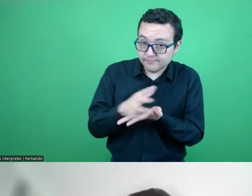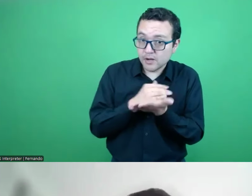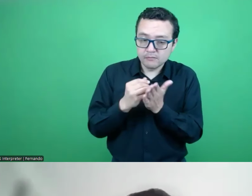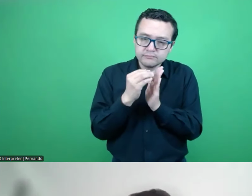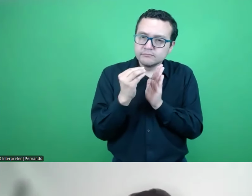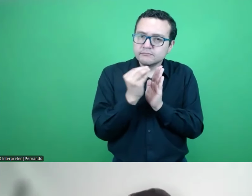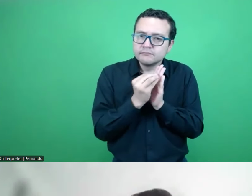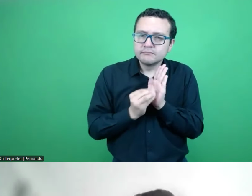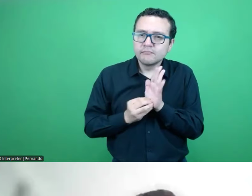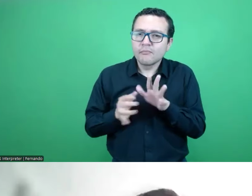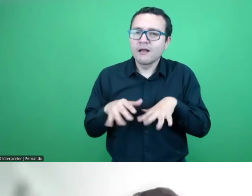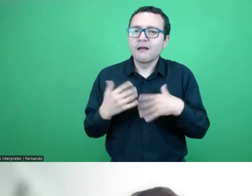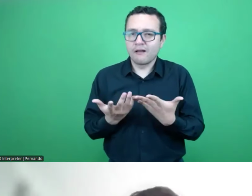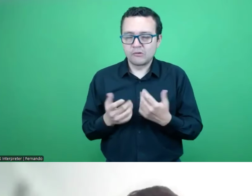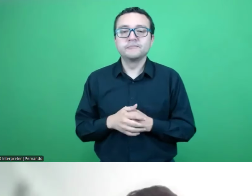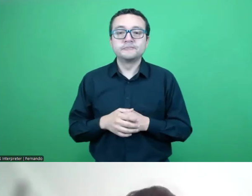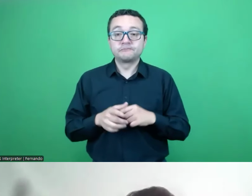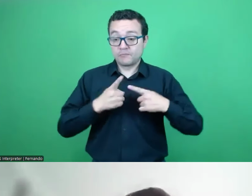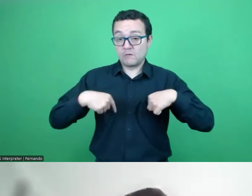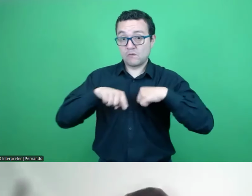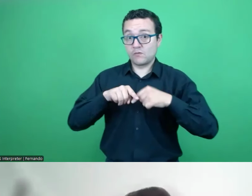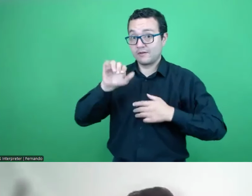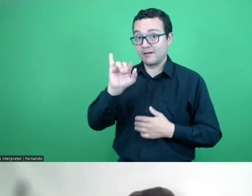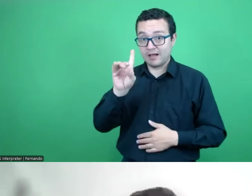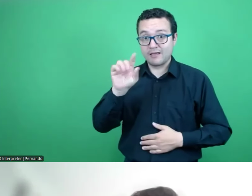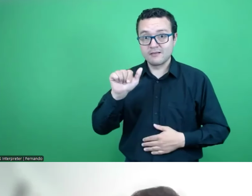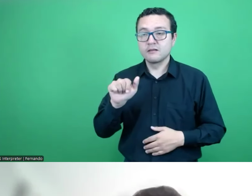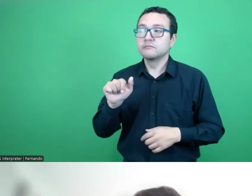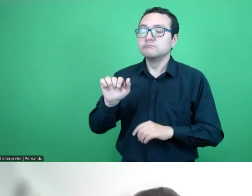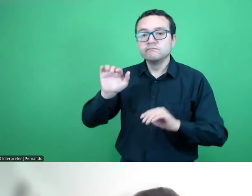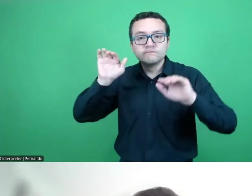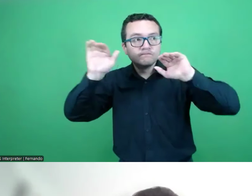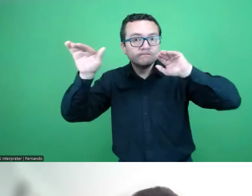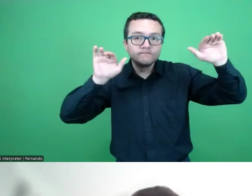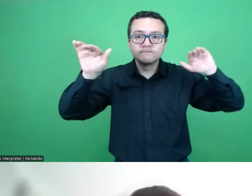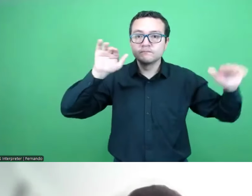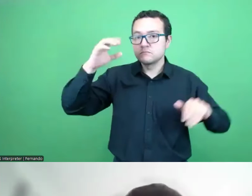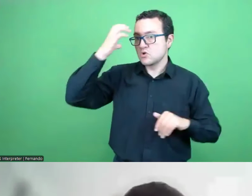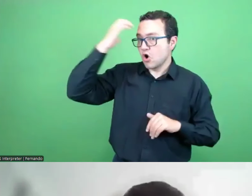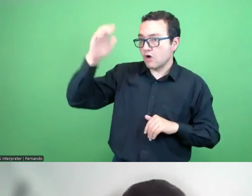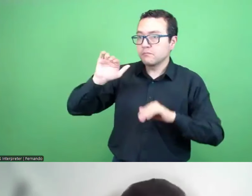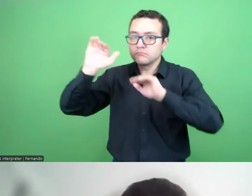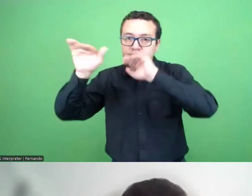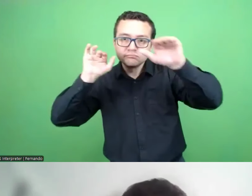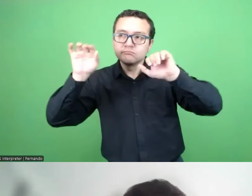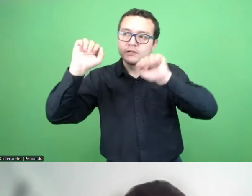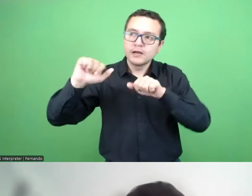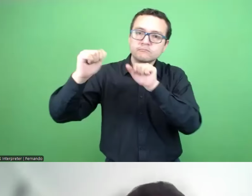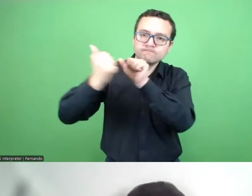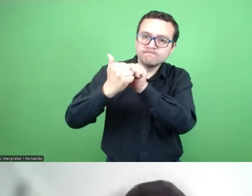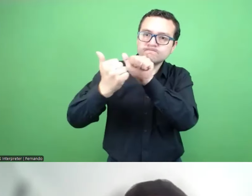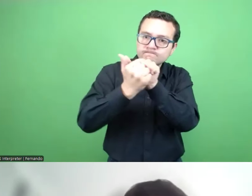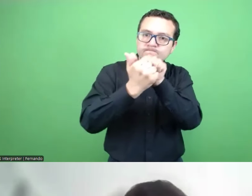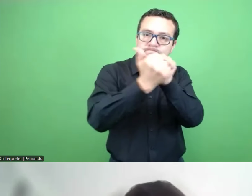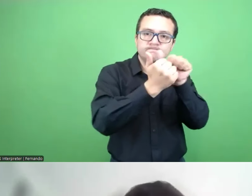call on governments to submit commitments. We've been working with UN agencies to see where their interests lay when